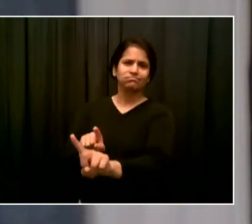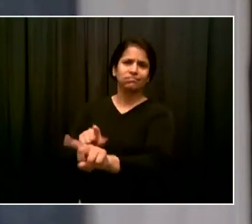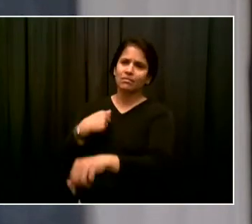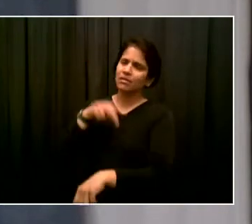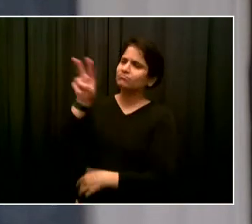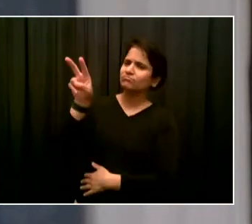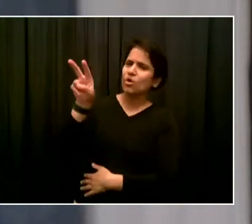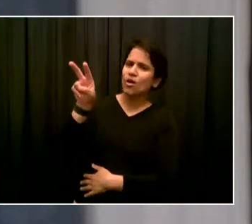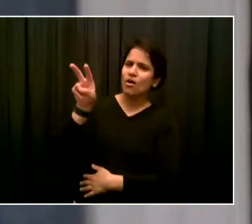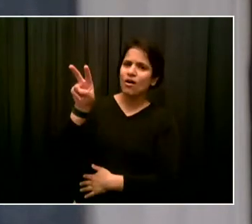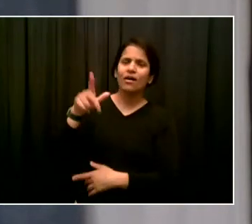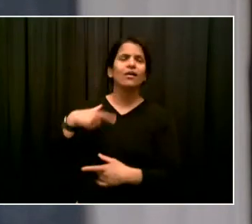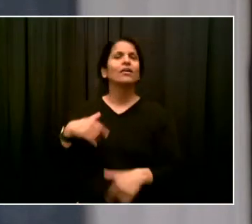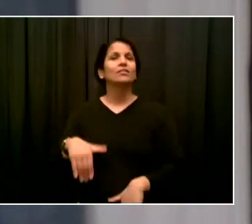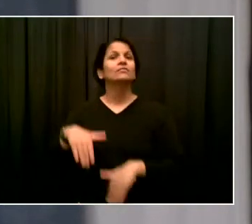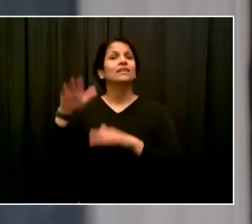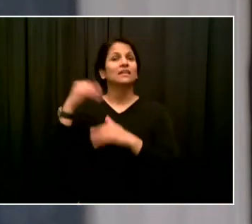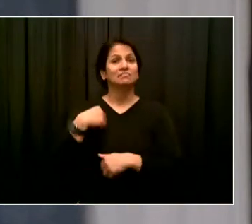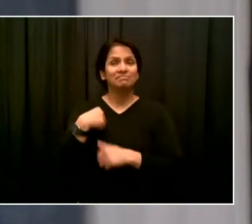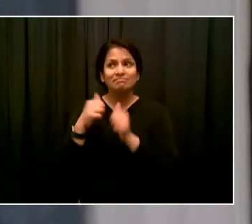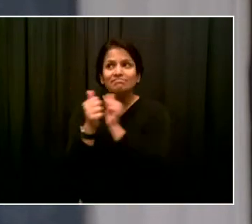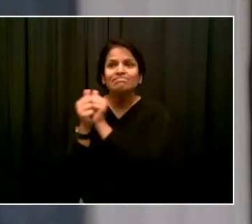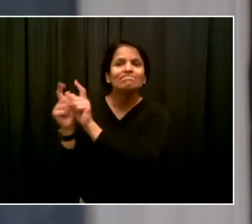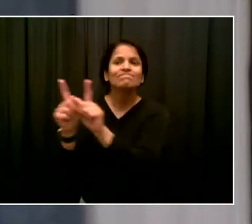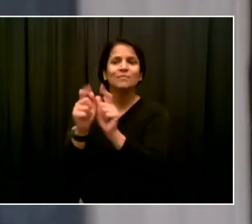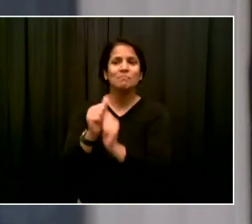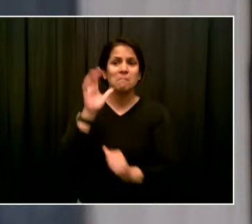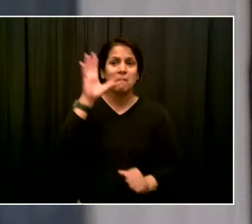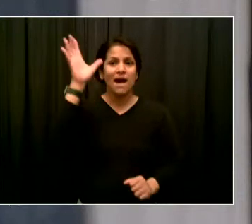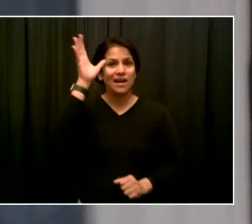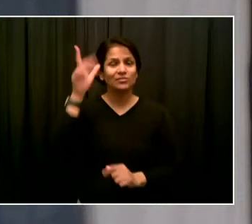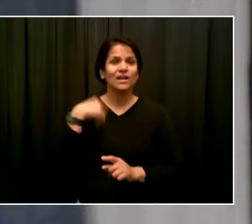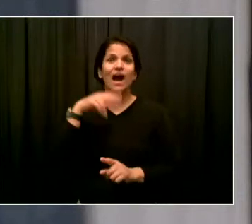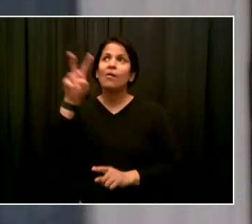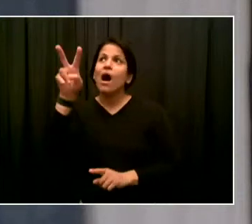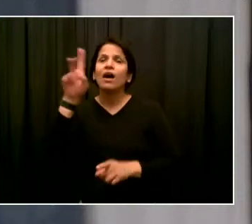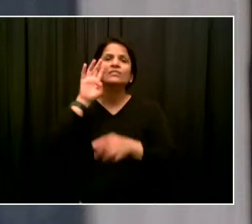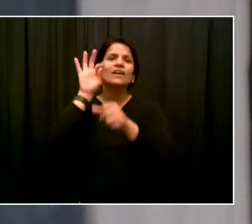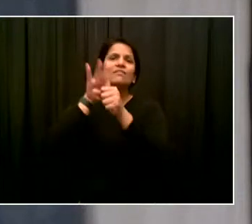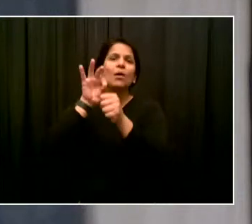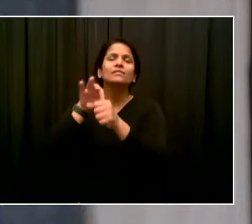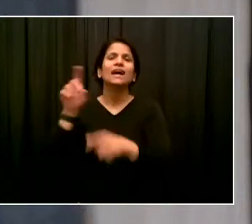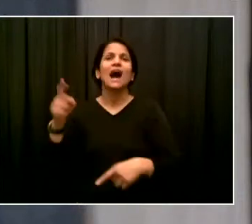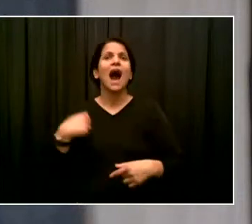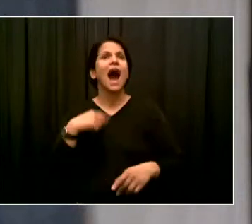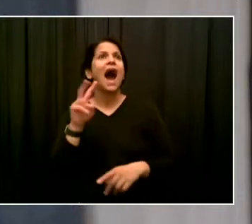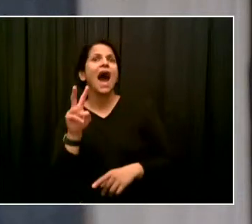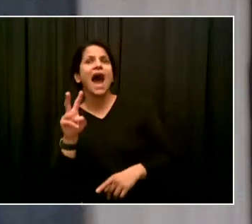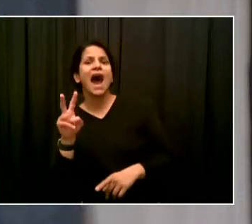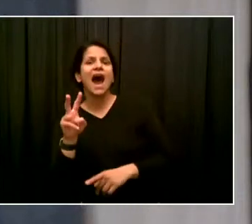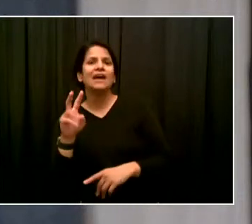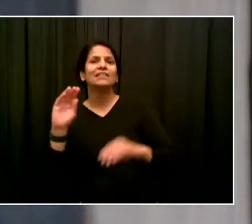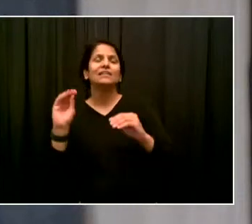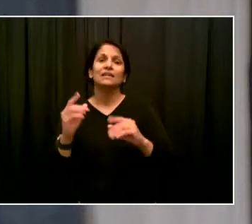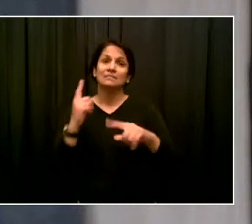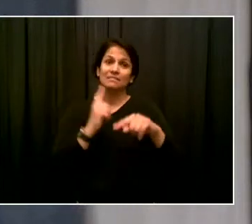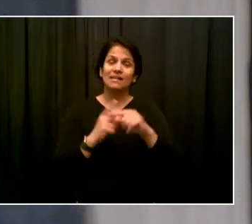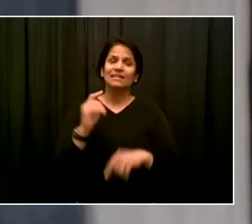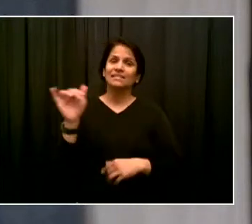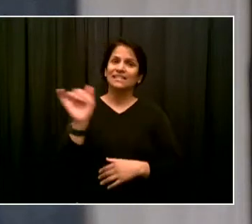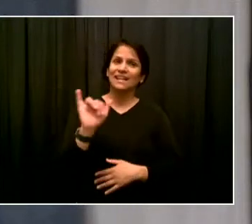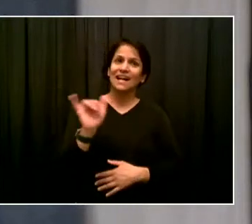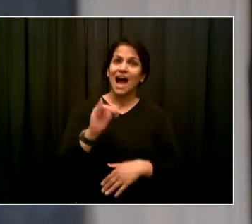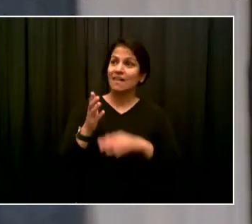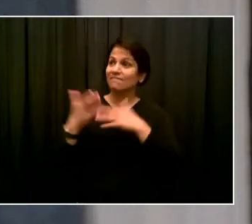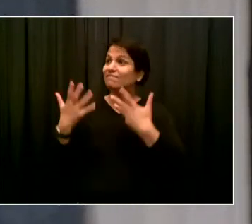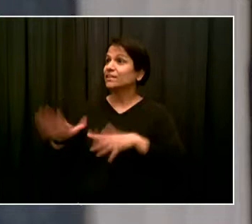dinner afterwards. But more than anything, what I remember is seeing how much voting mattered to my parents, to know that